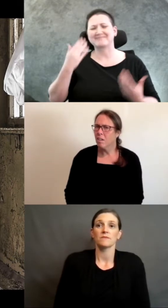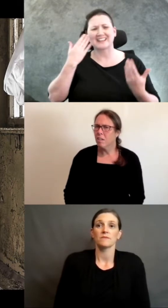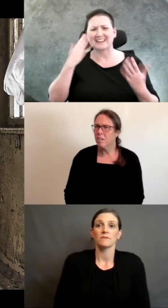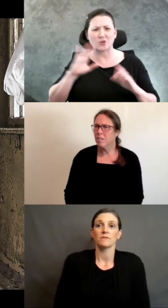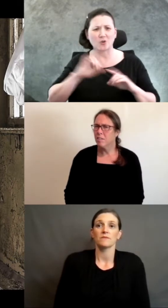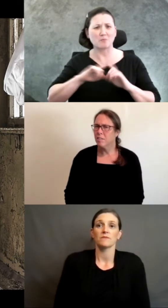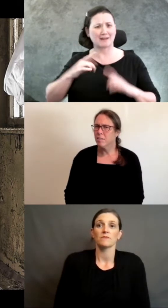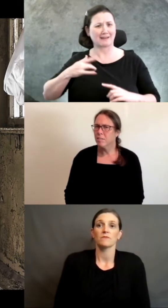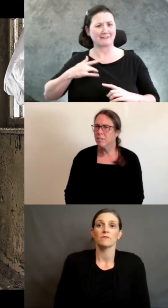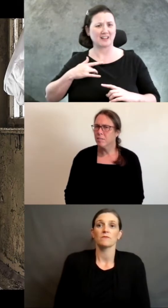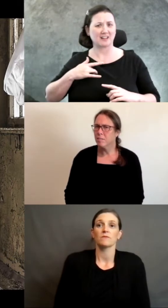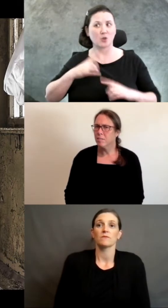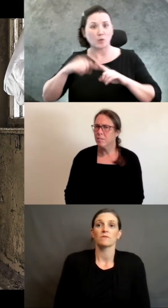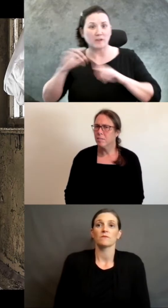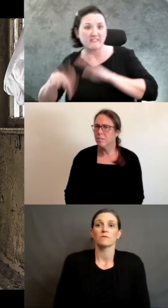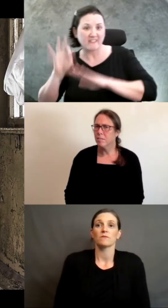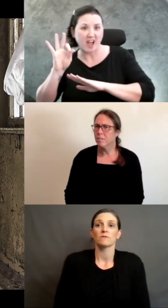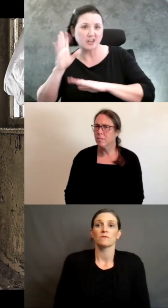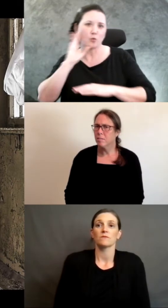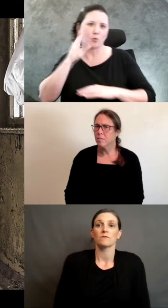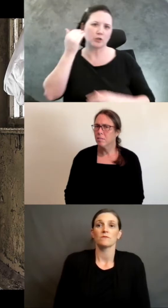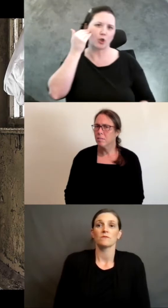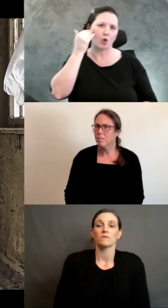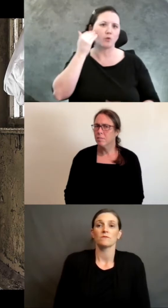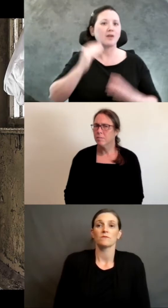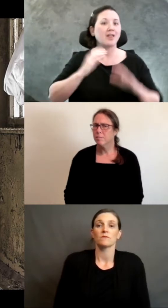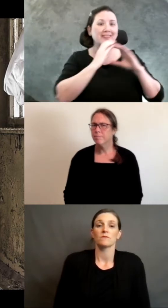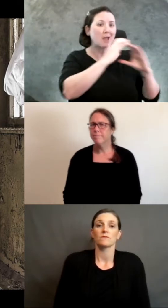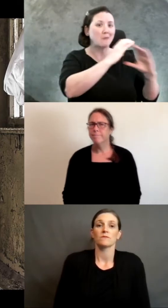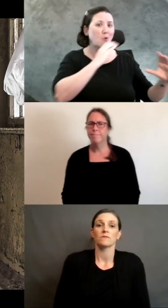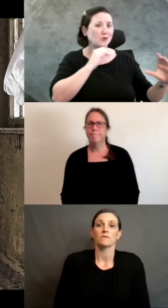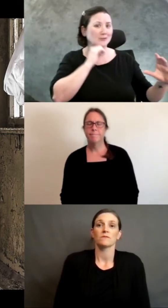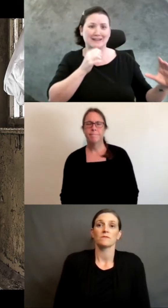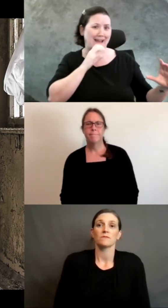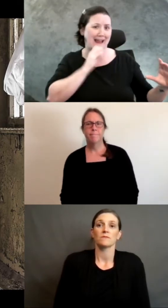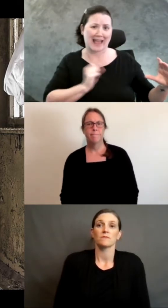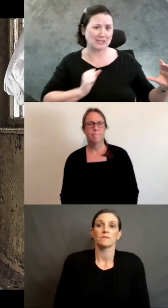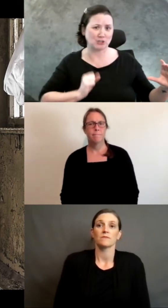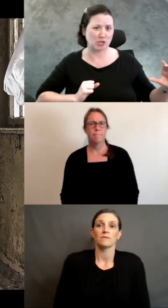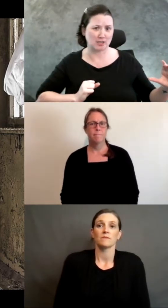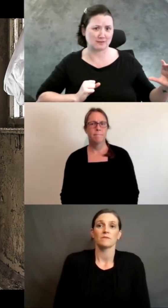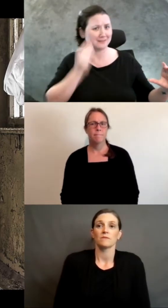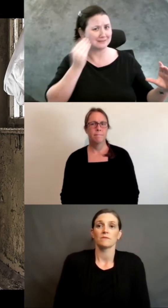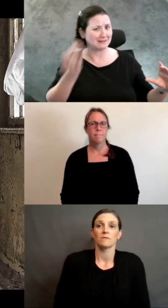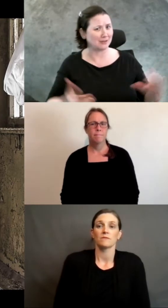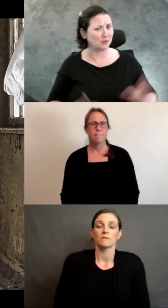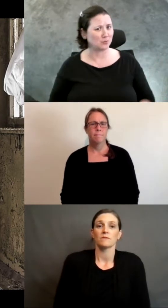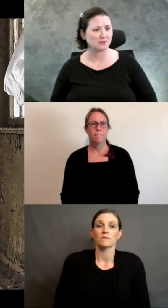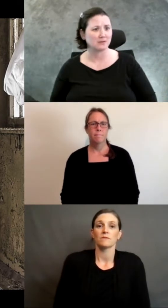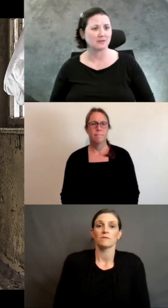we'll know when we find it. The portal's not ancient, I can tell you that.